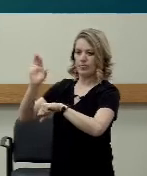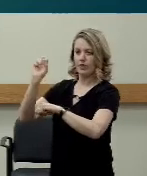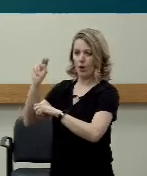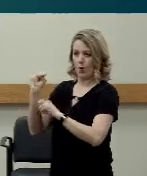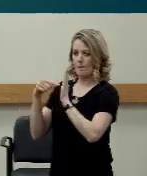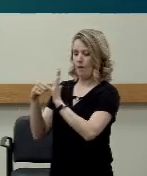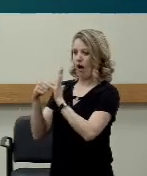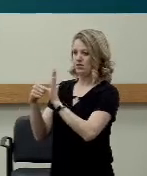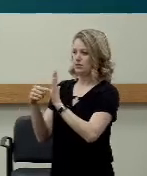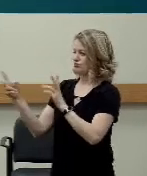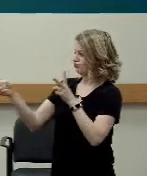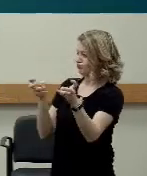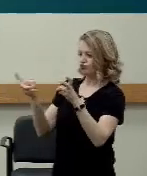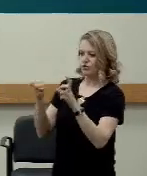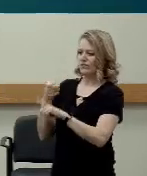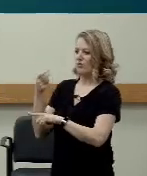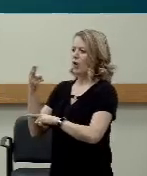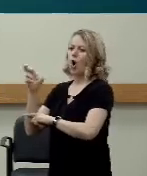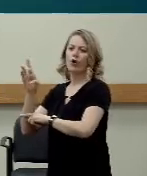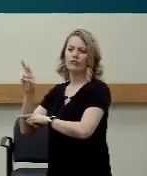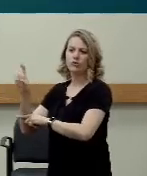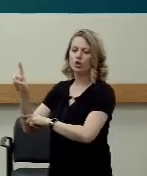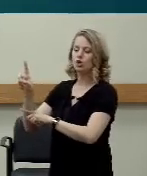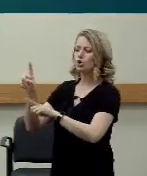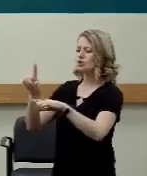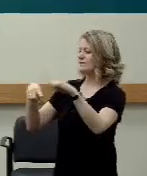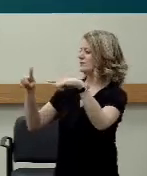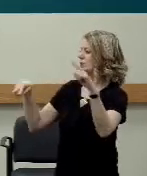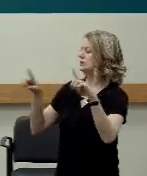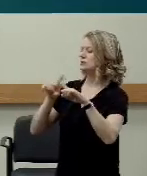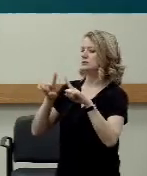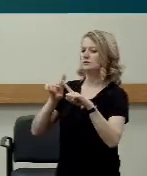from Harvard and various